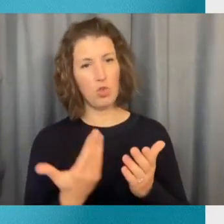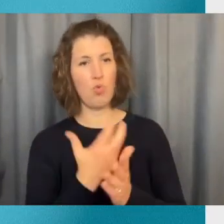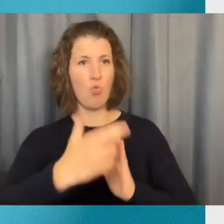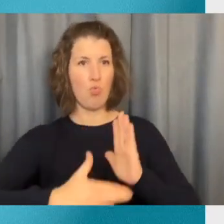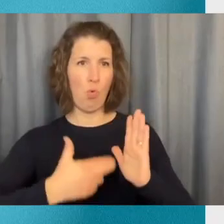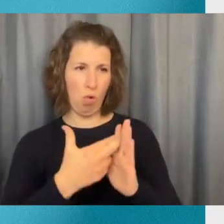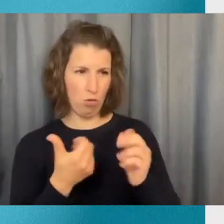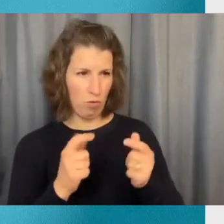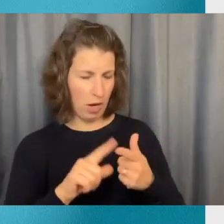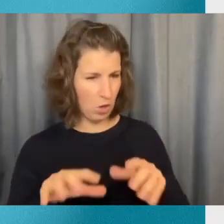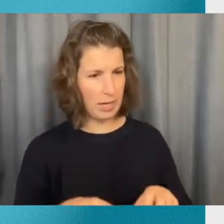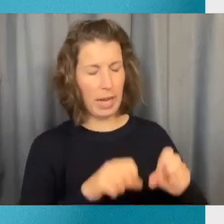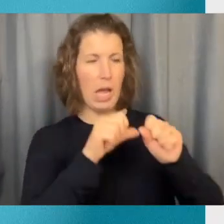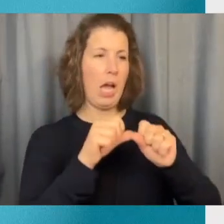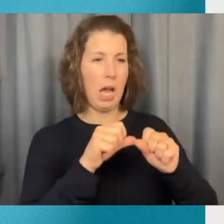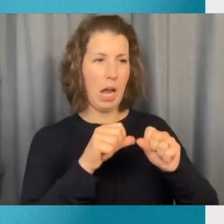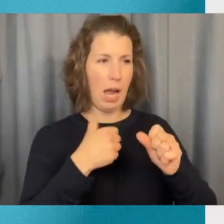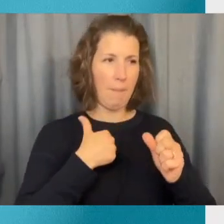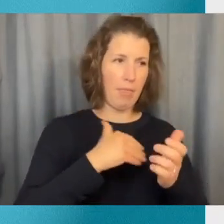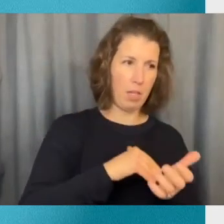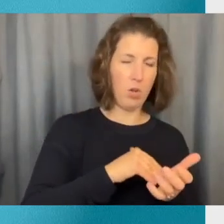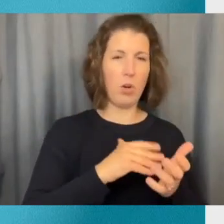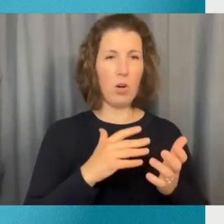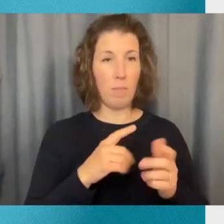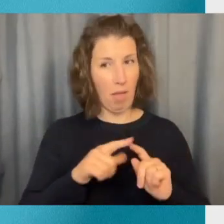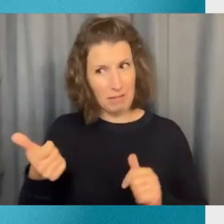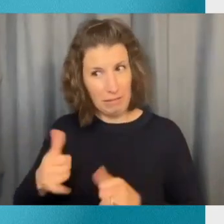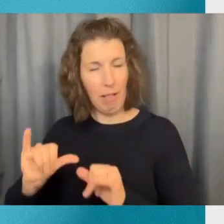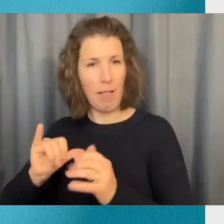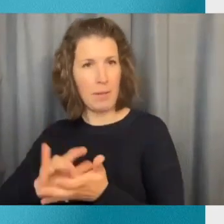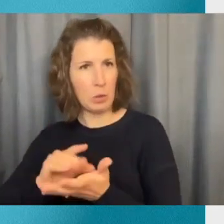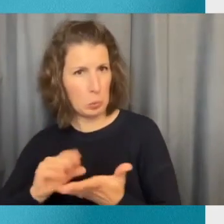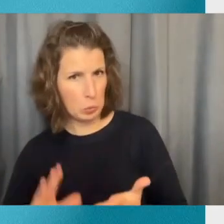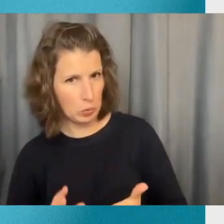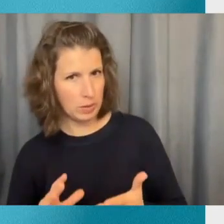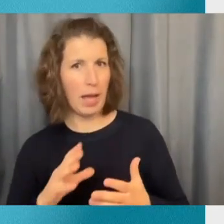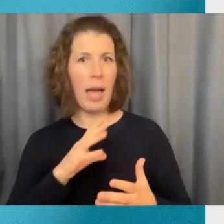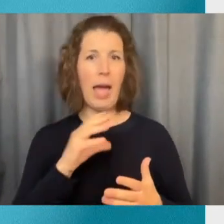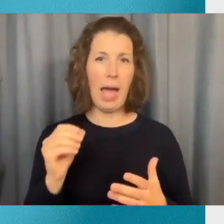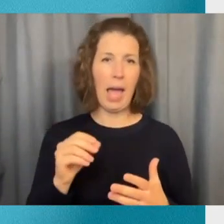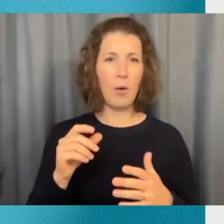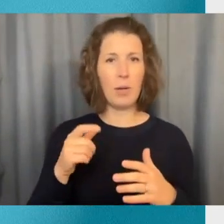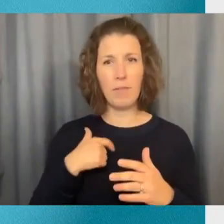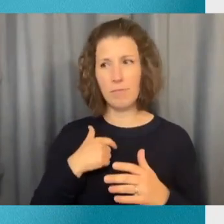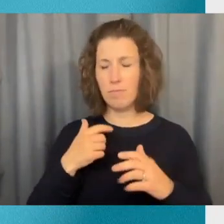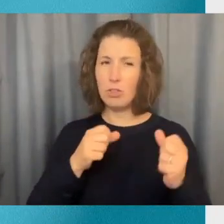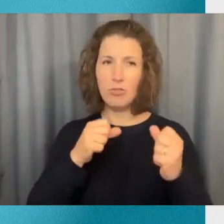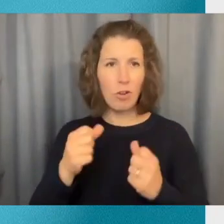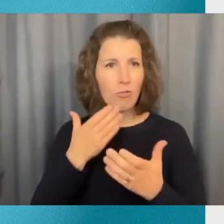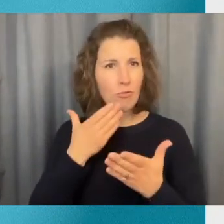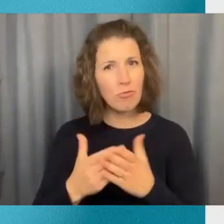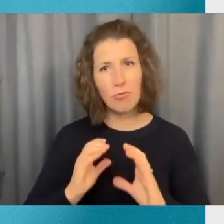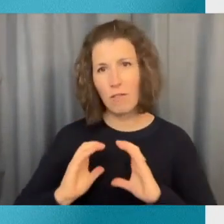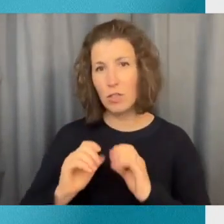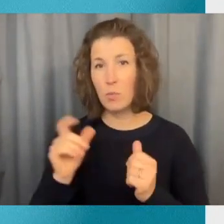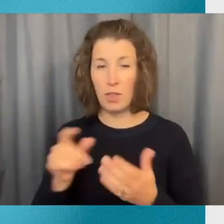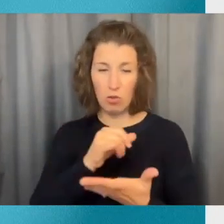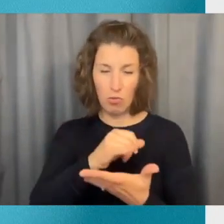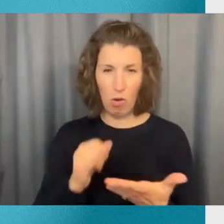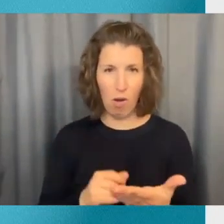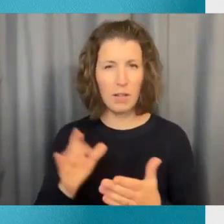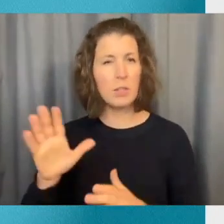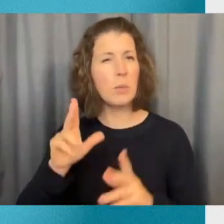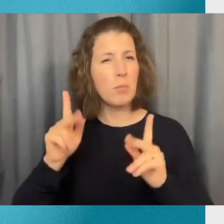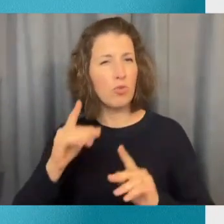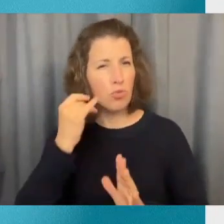we have really powerful conversations around what comes up with them just drawing these with crayons. So she's chosen the sort of cinematic perspective